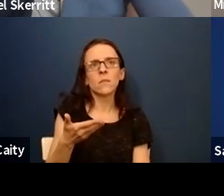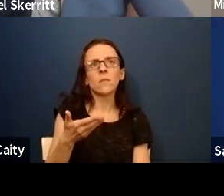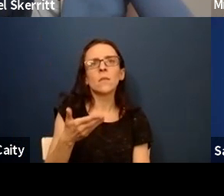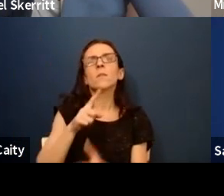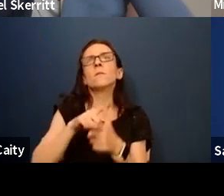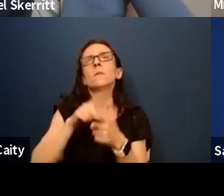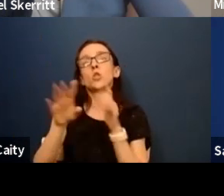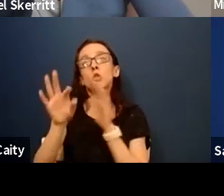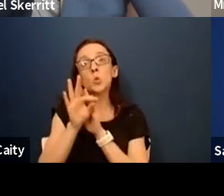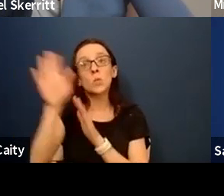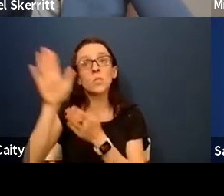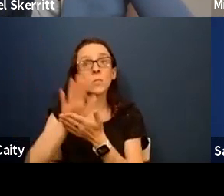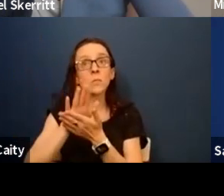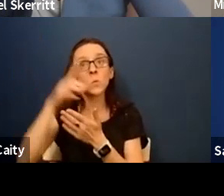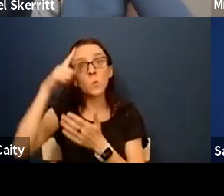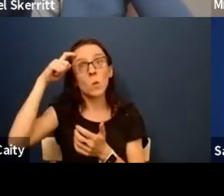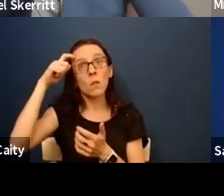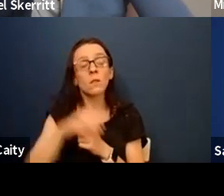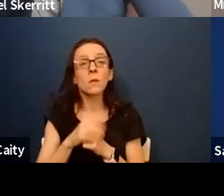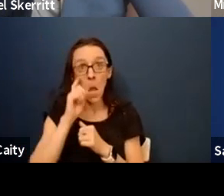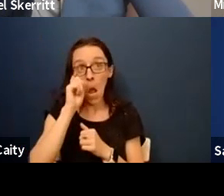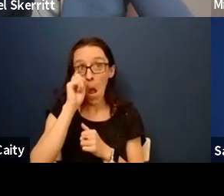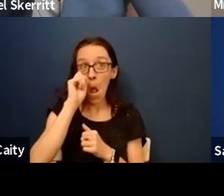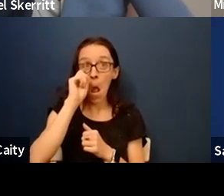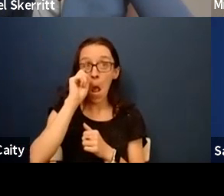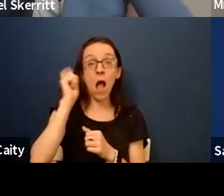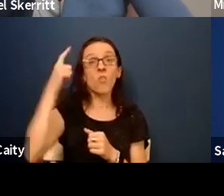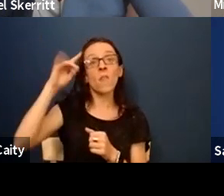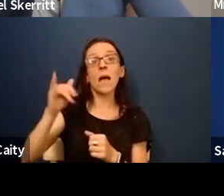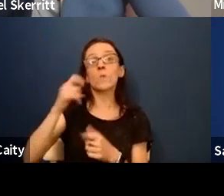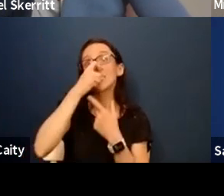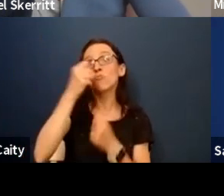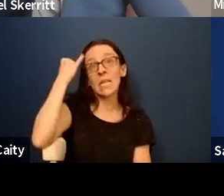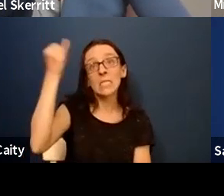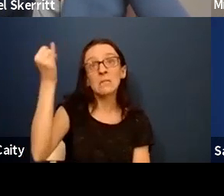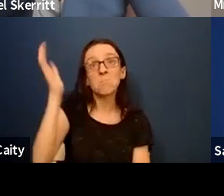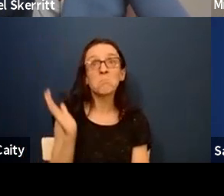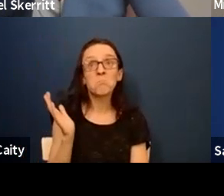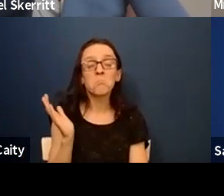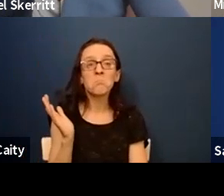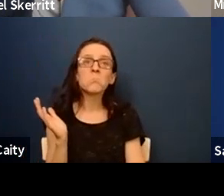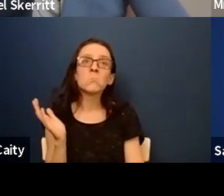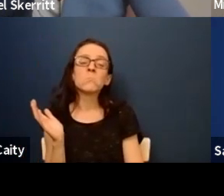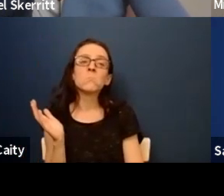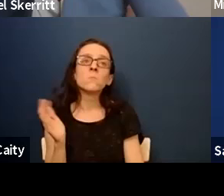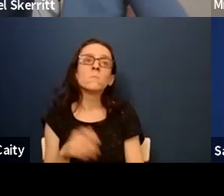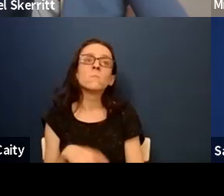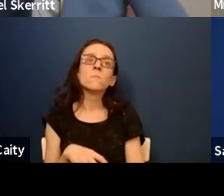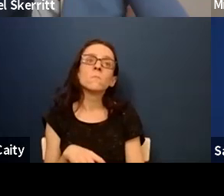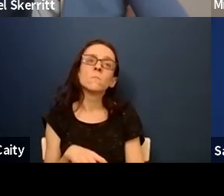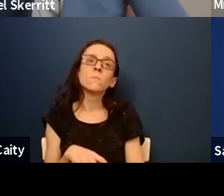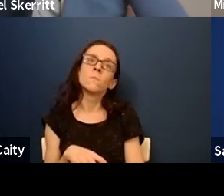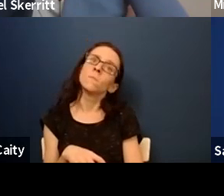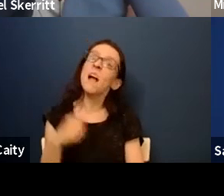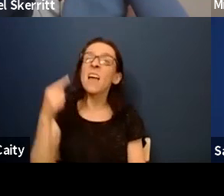I thought that was an interesting idea. And that probably will really bring way